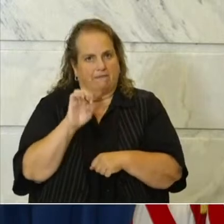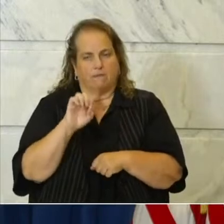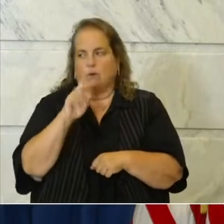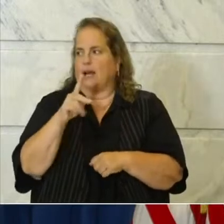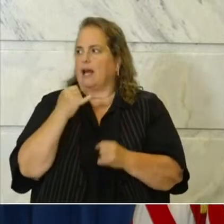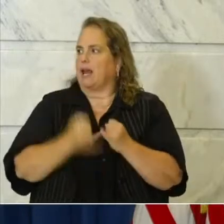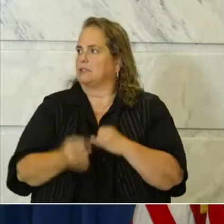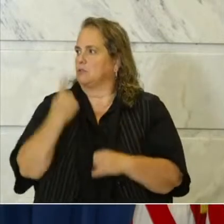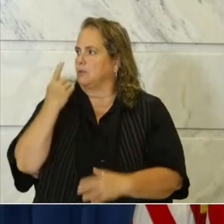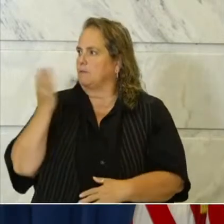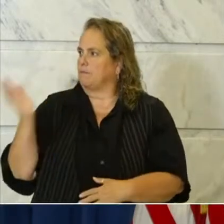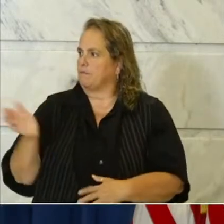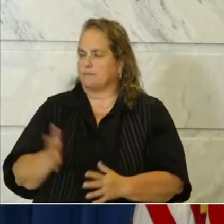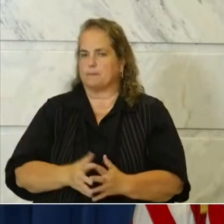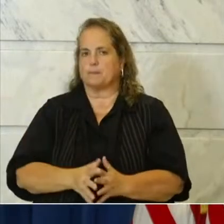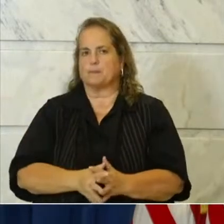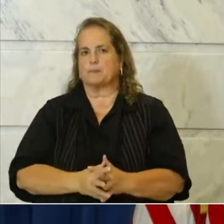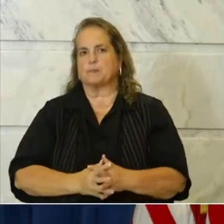one.